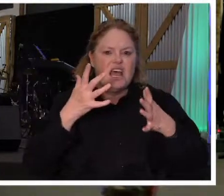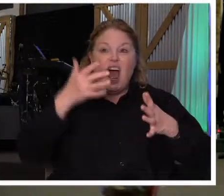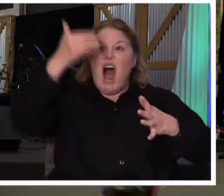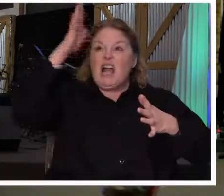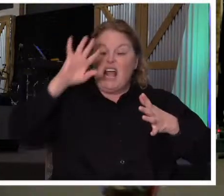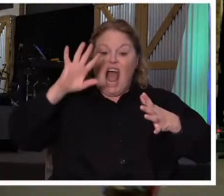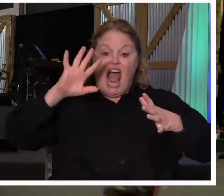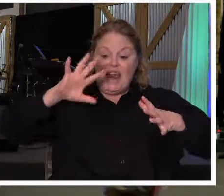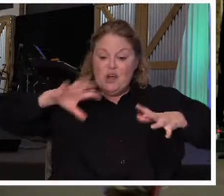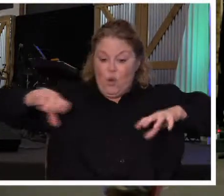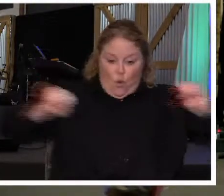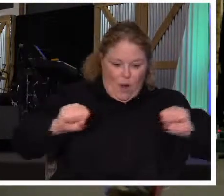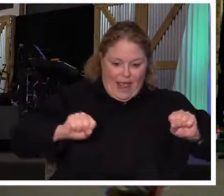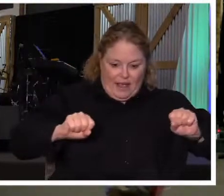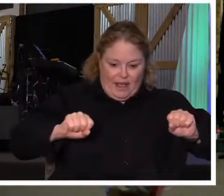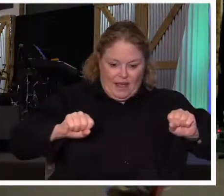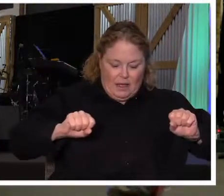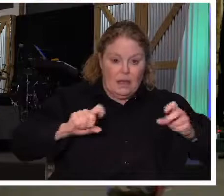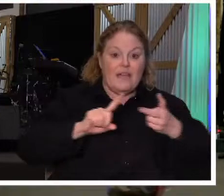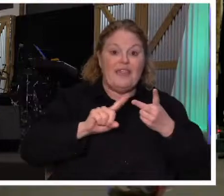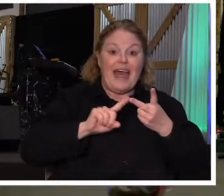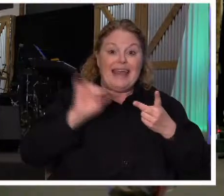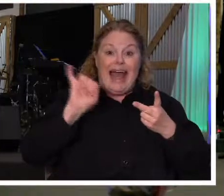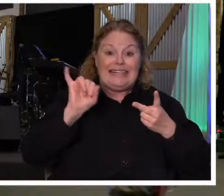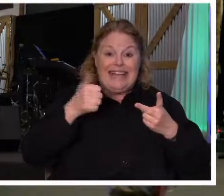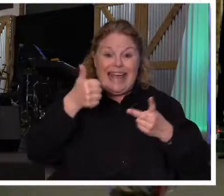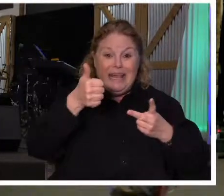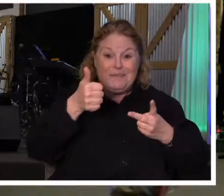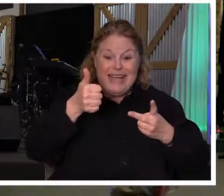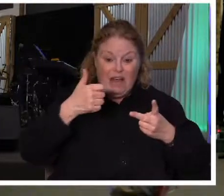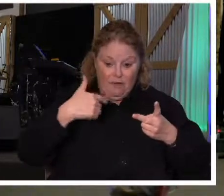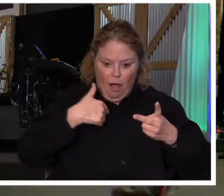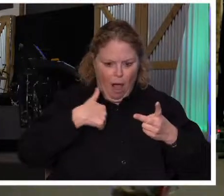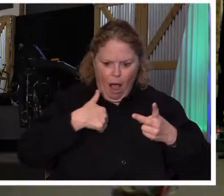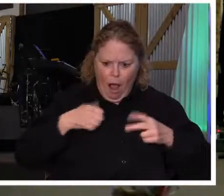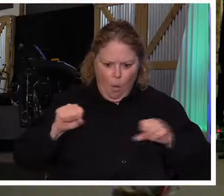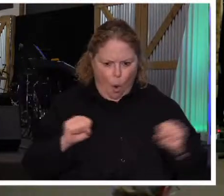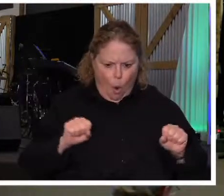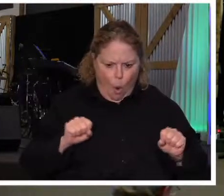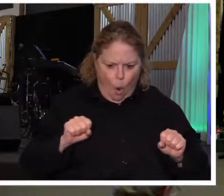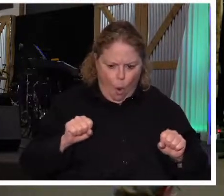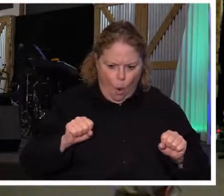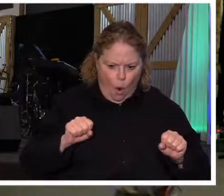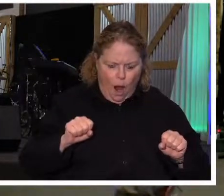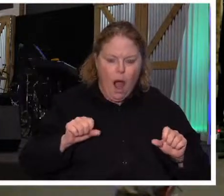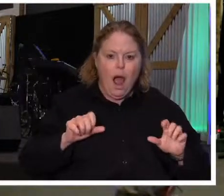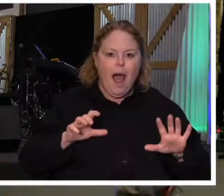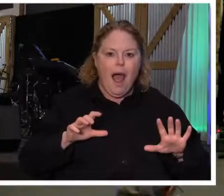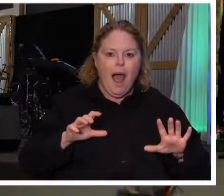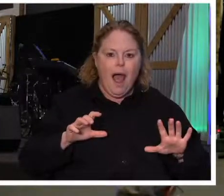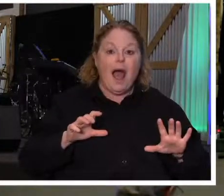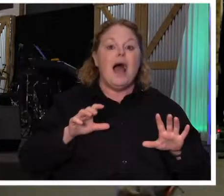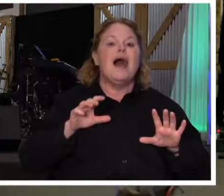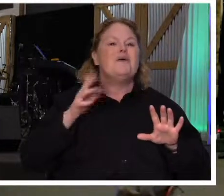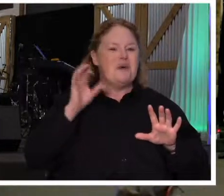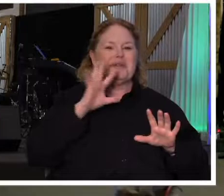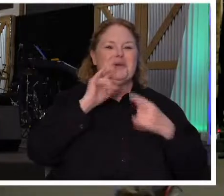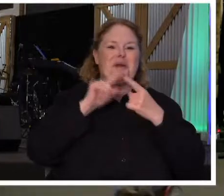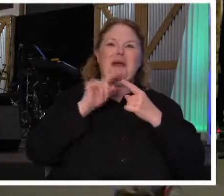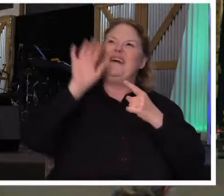self quake that eventually releases us to touch our world. And so the first point that I want to begin with today is a God